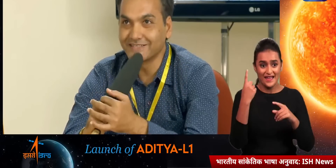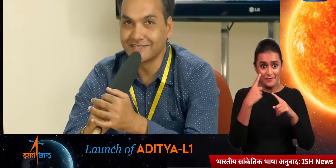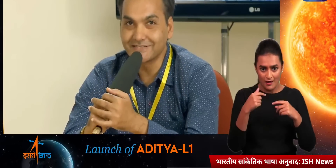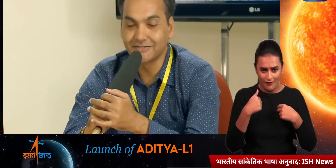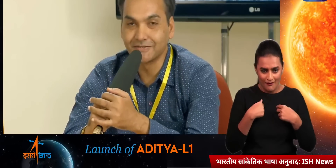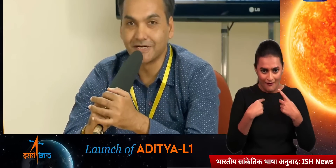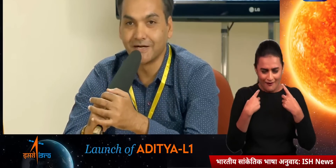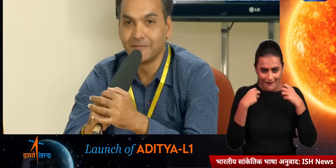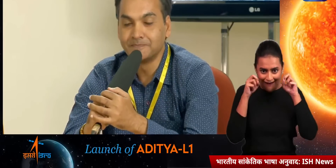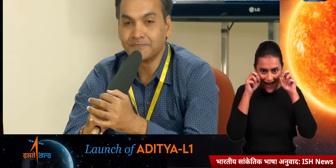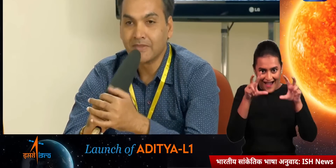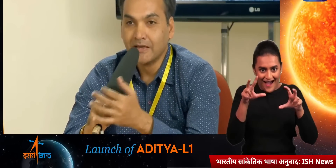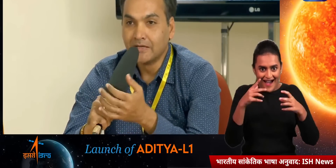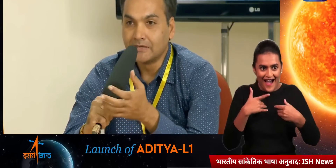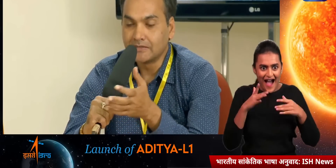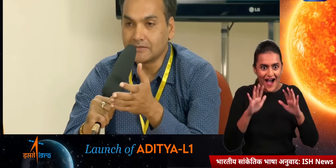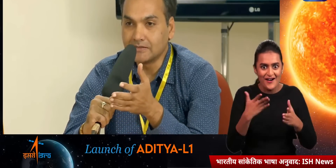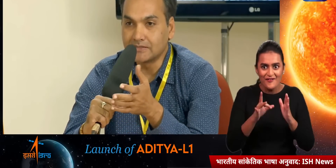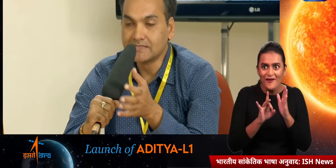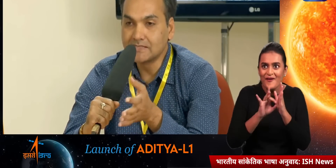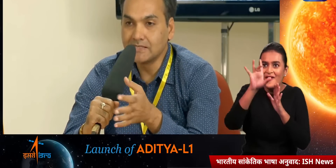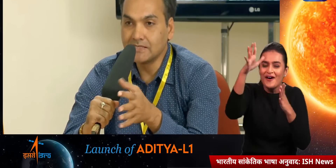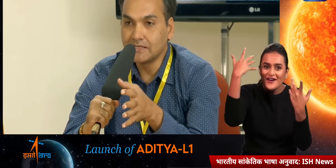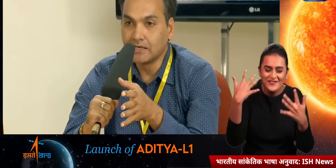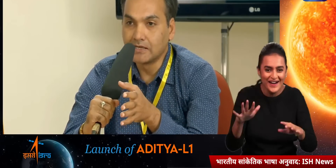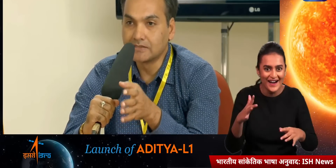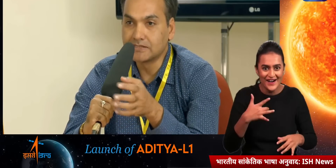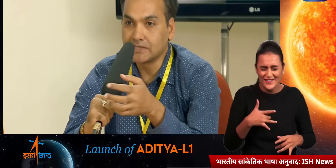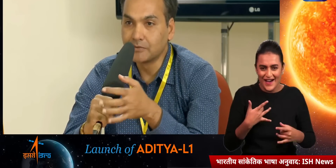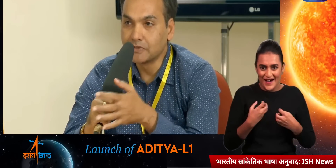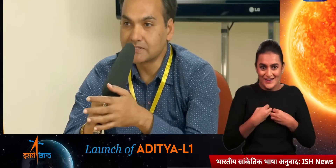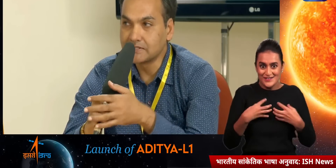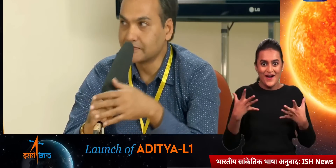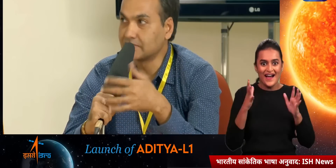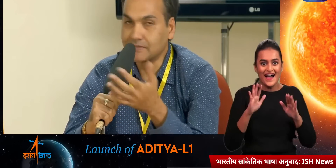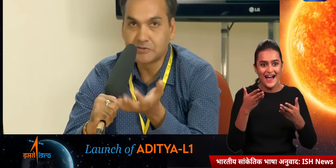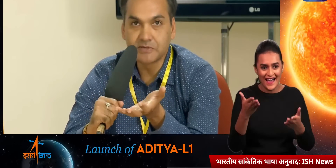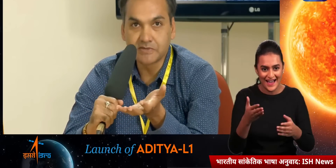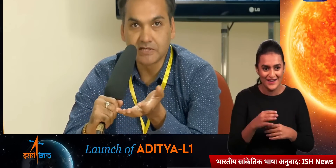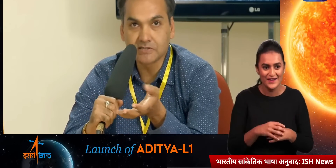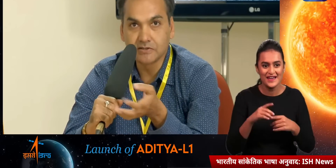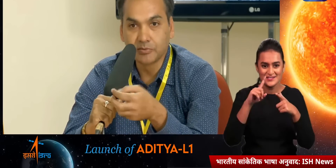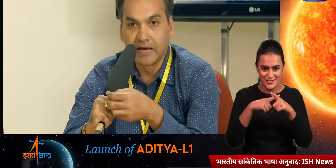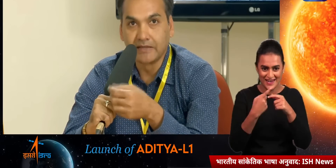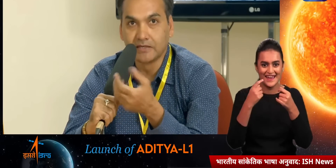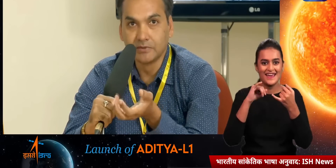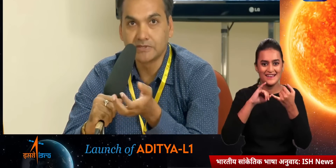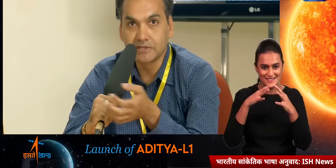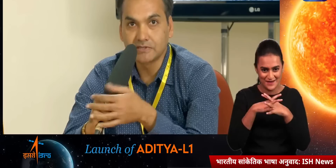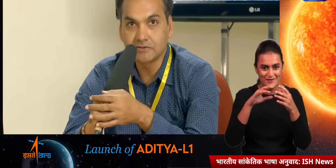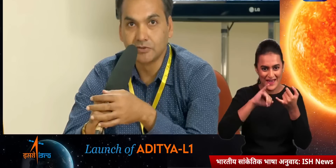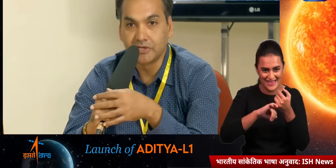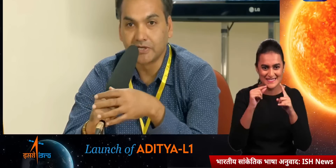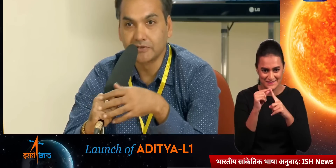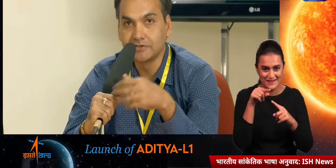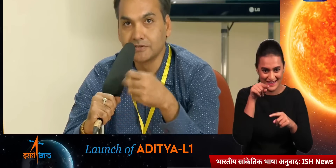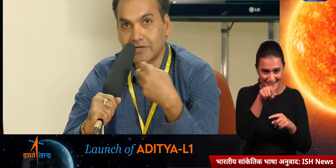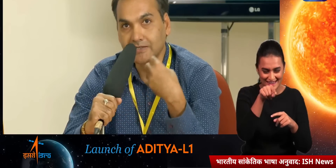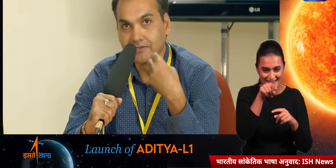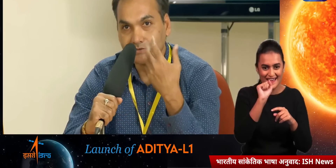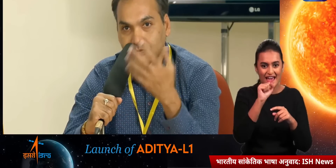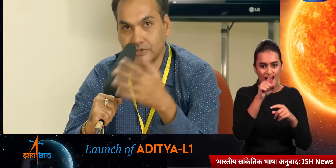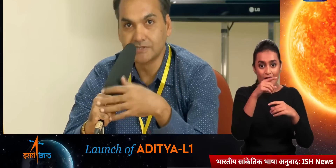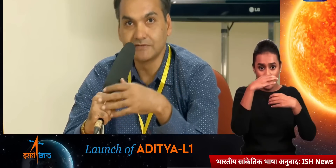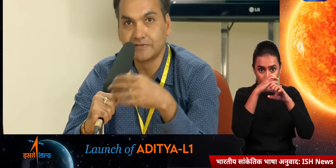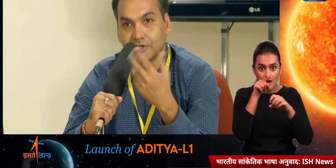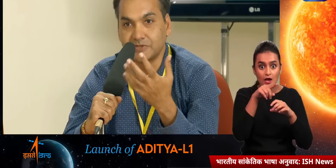is gone there. So essentially, JWST, which is James Webb Telescope, and the Hubble Telescope, they are going to look at